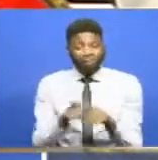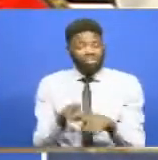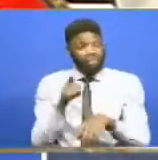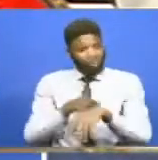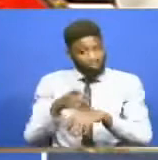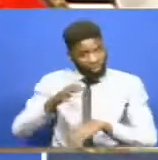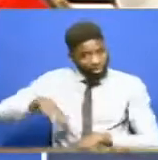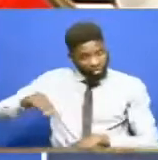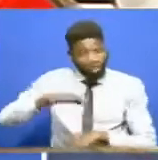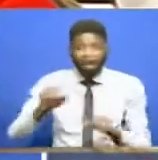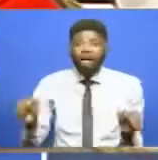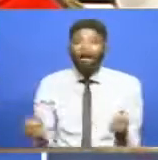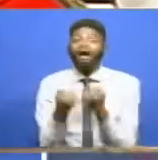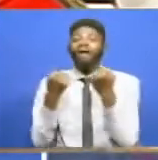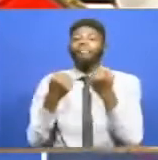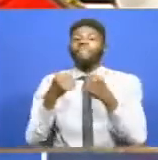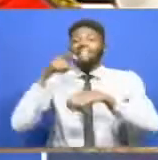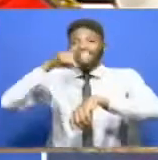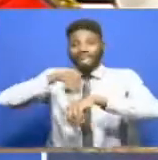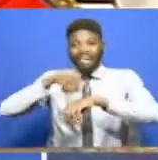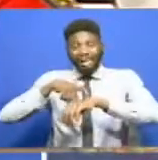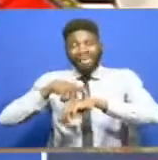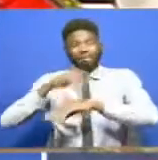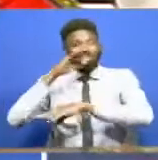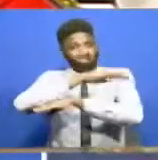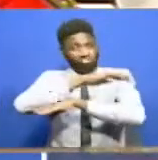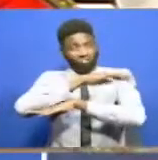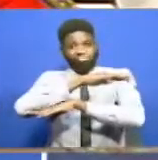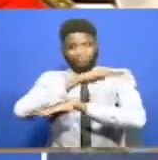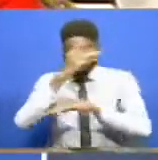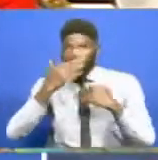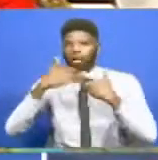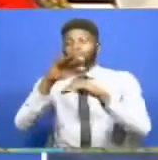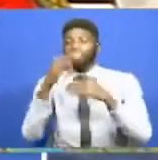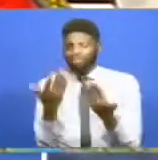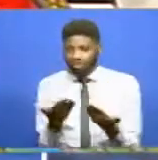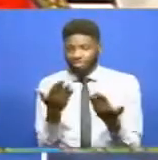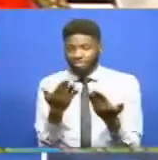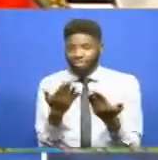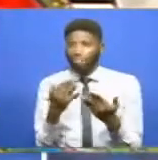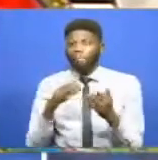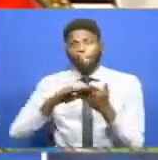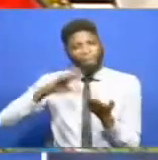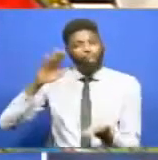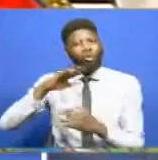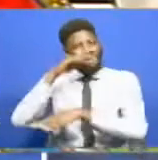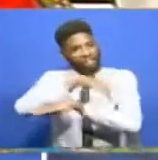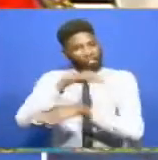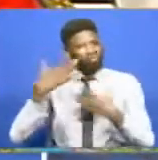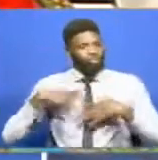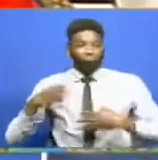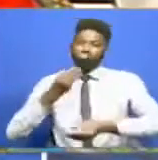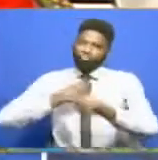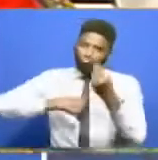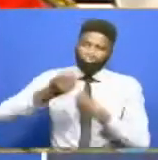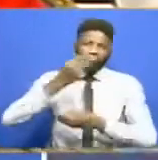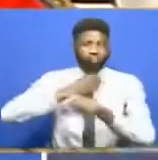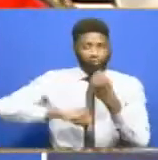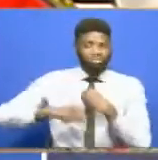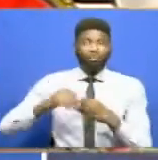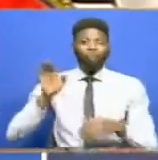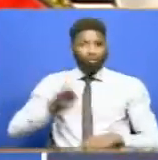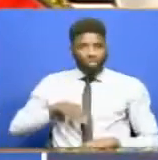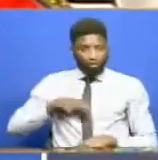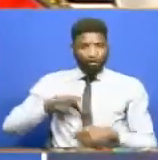of the curfew time, because in the evening is when most people will do their sales. Those, the mama mbogas, those